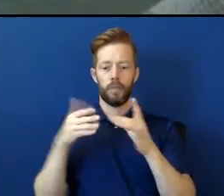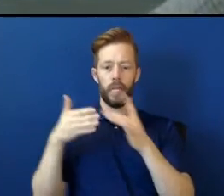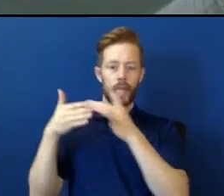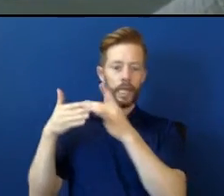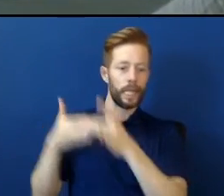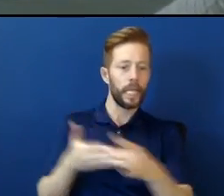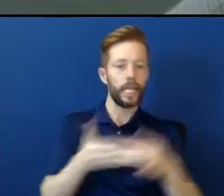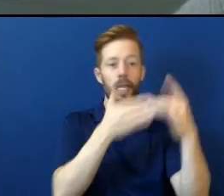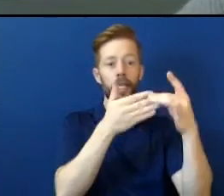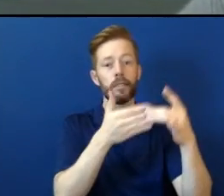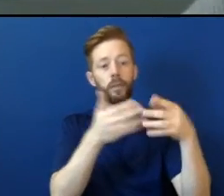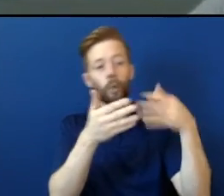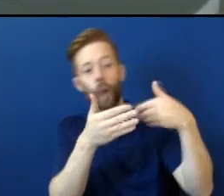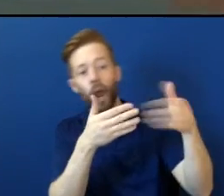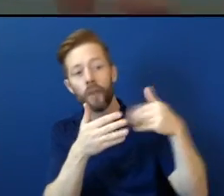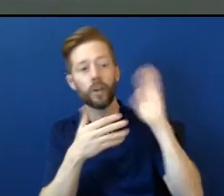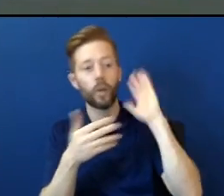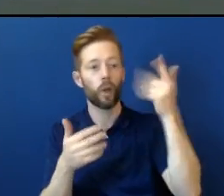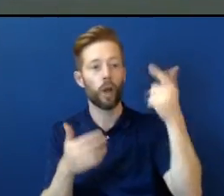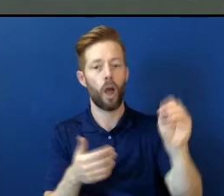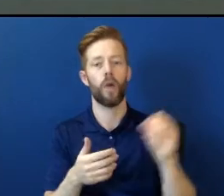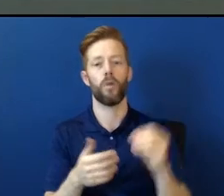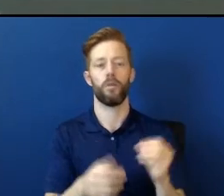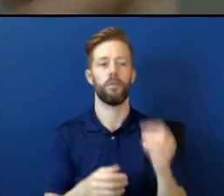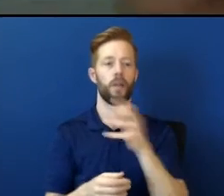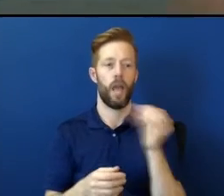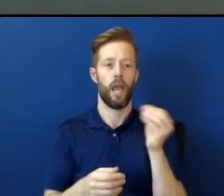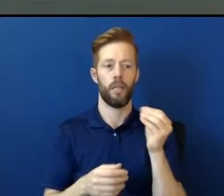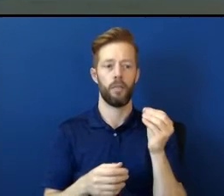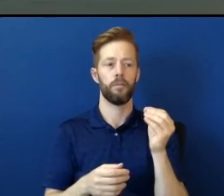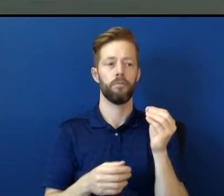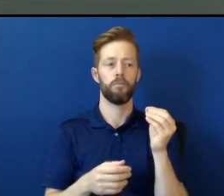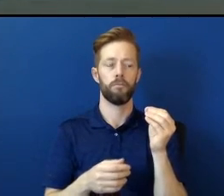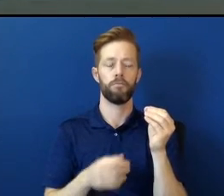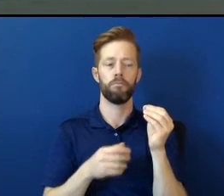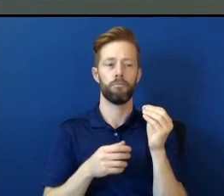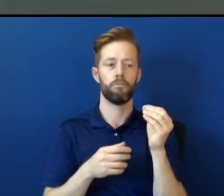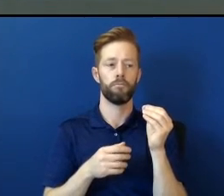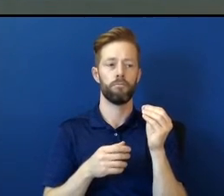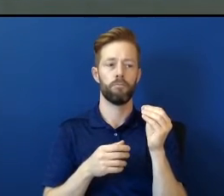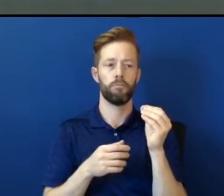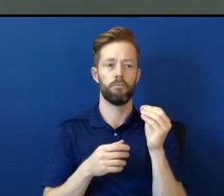to wherever it's going to go. Because many times,